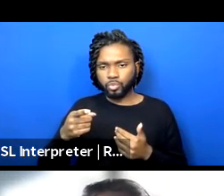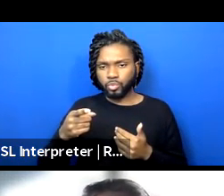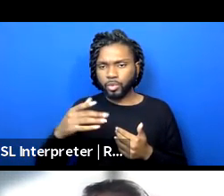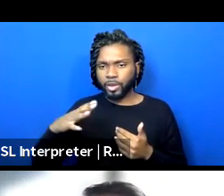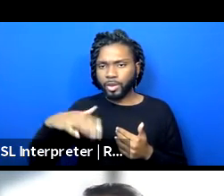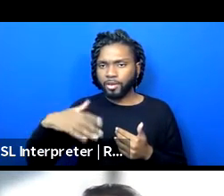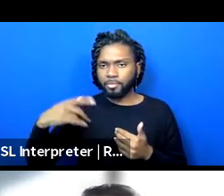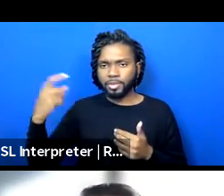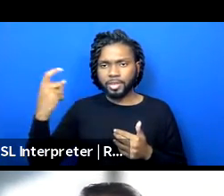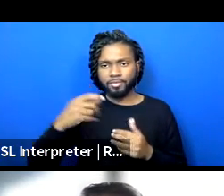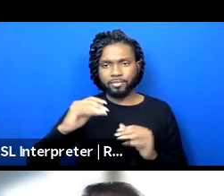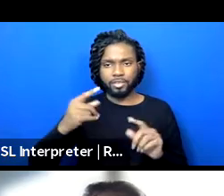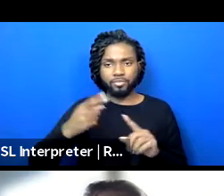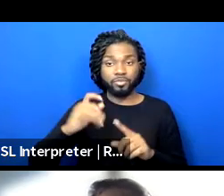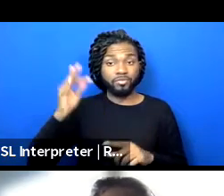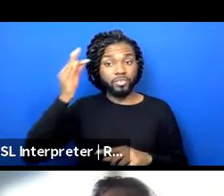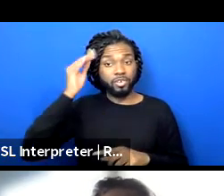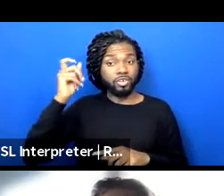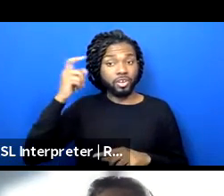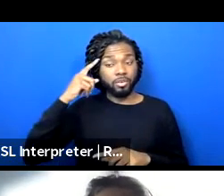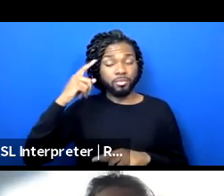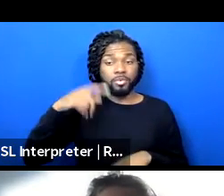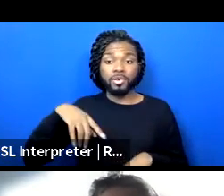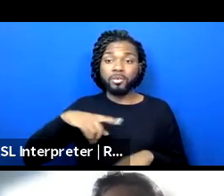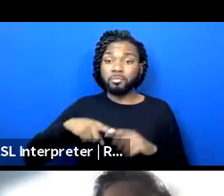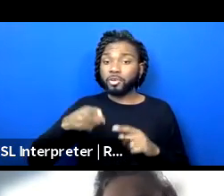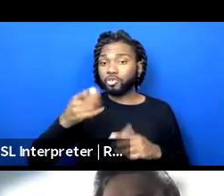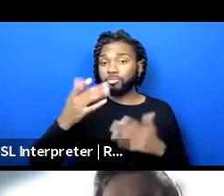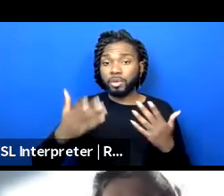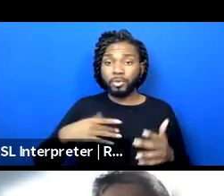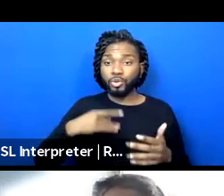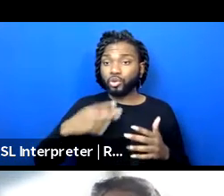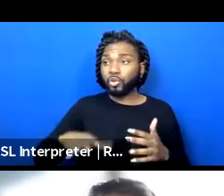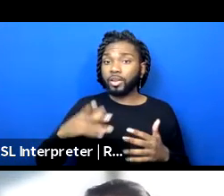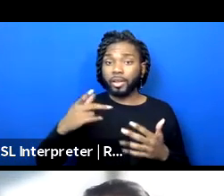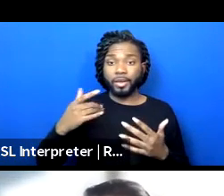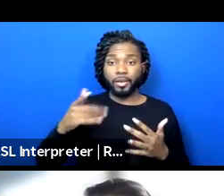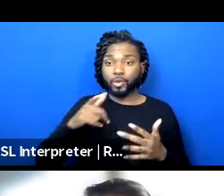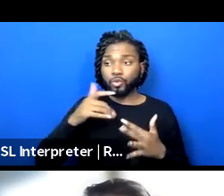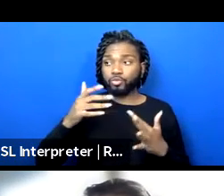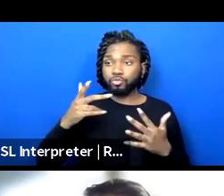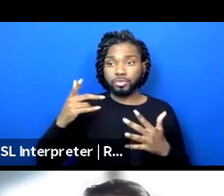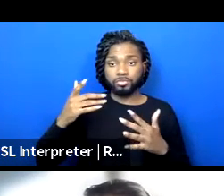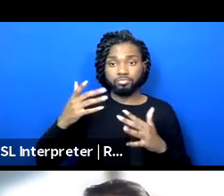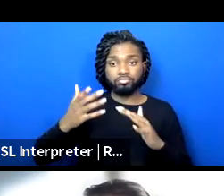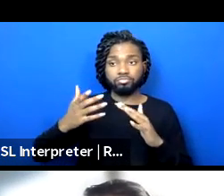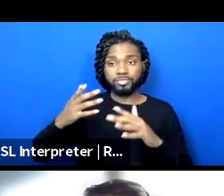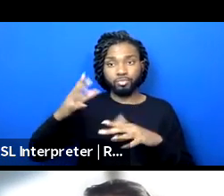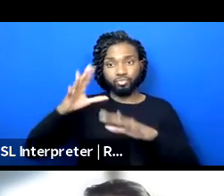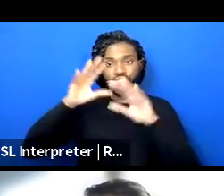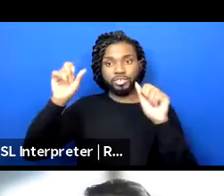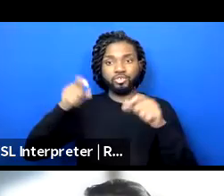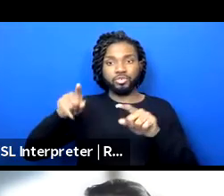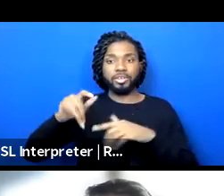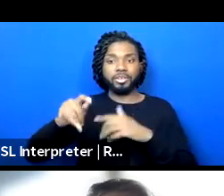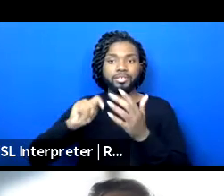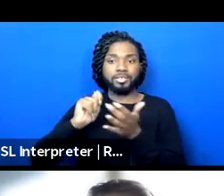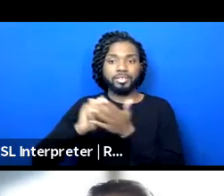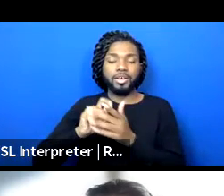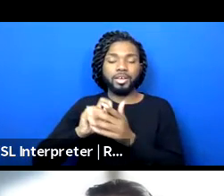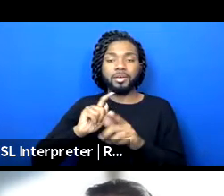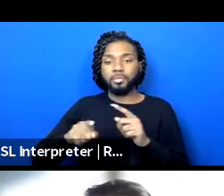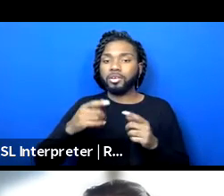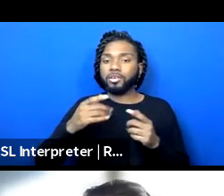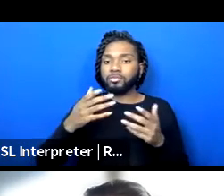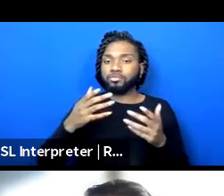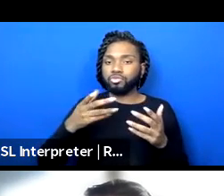now you may or may not like whatever administration is in power in the 4 years that you happen to be applying. But, you know, if it's general operating, you've given the federal government a